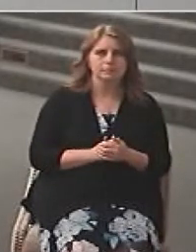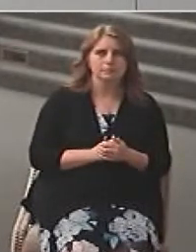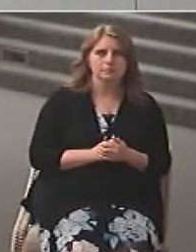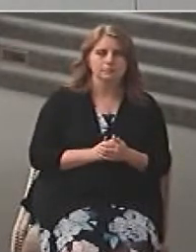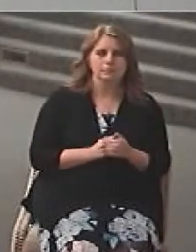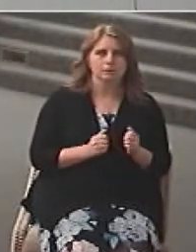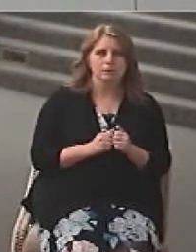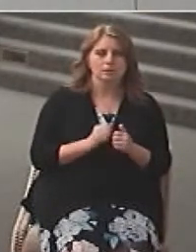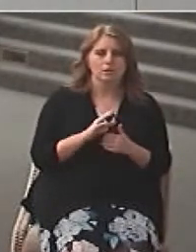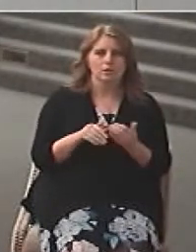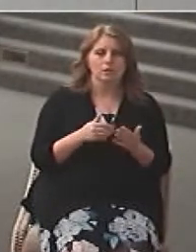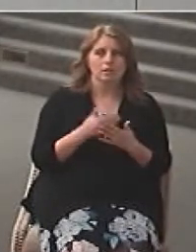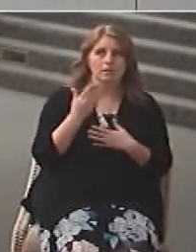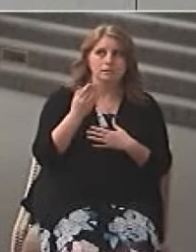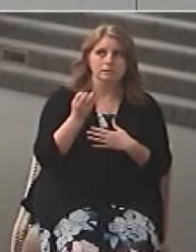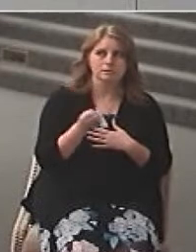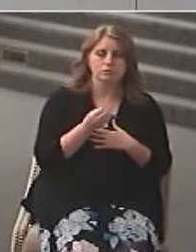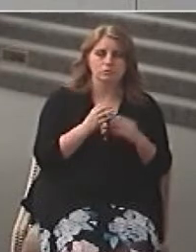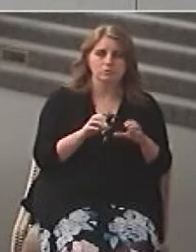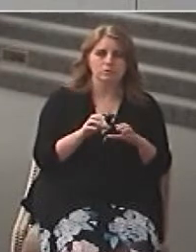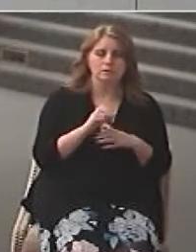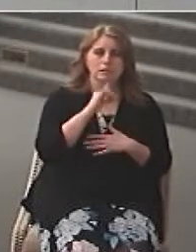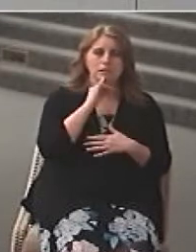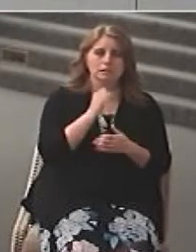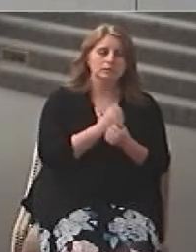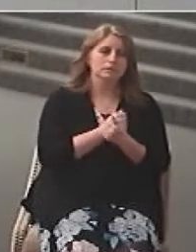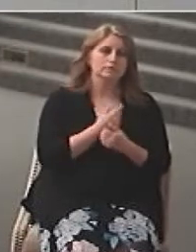When all He's ever done is loved us.